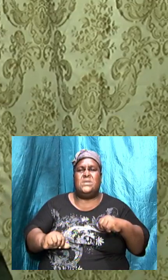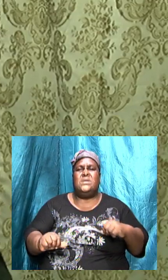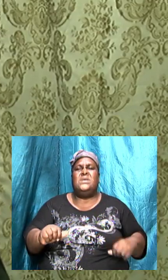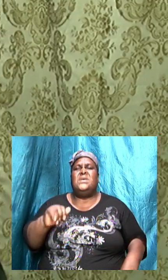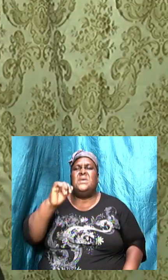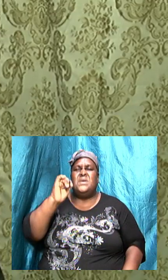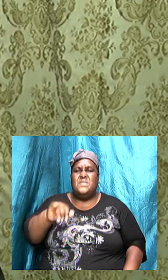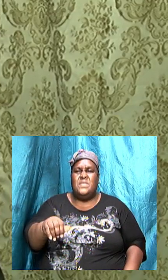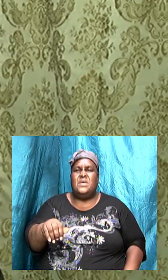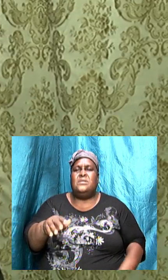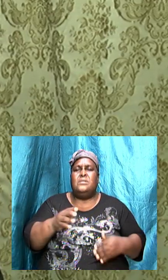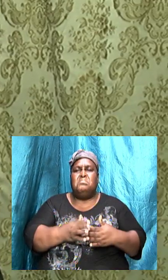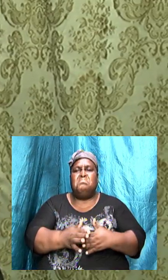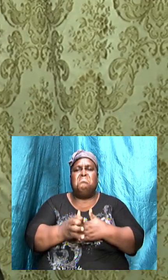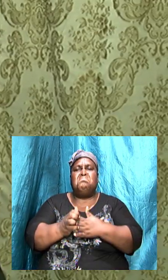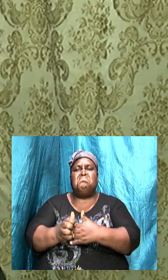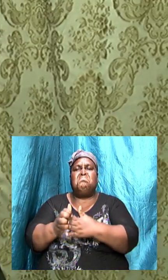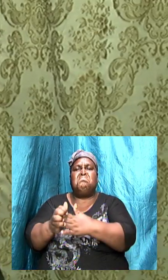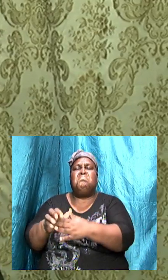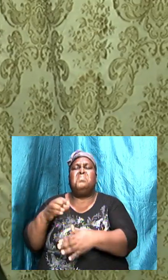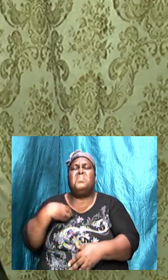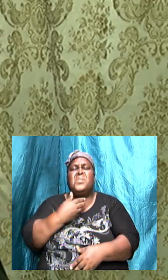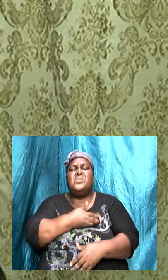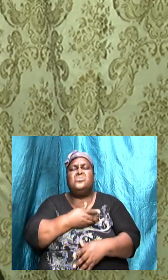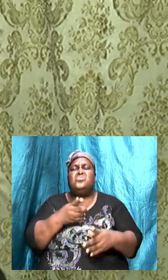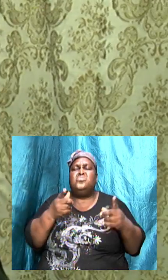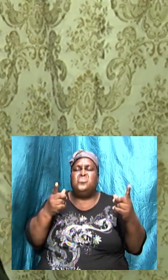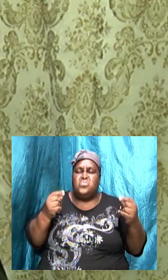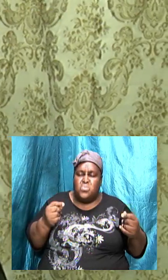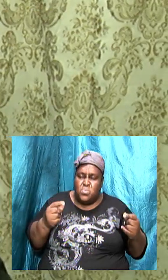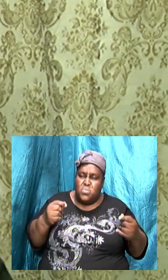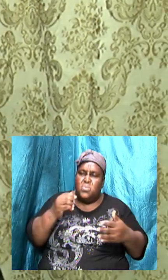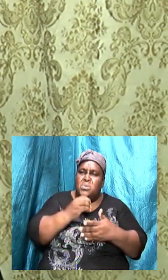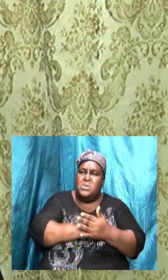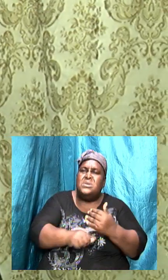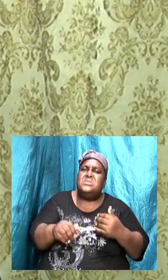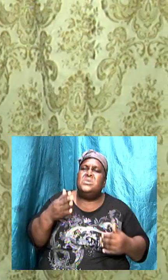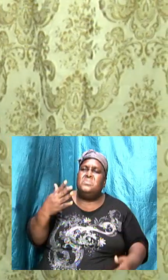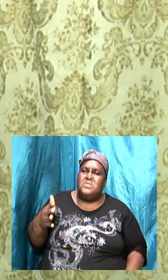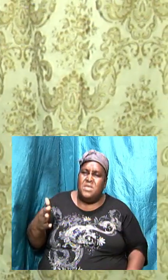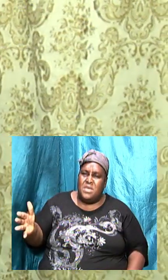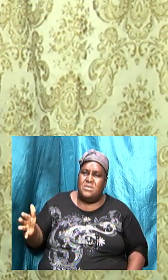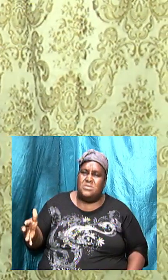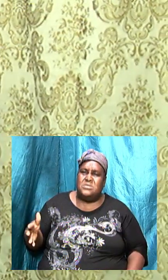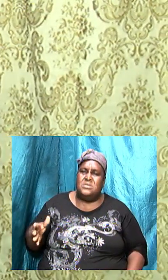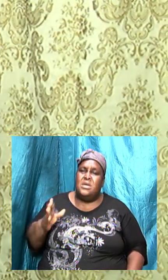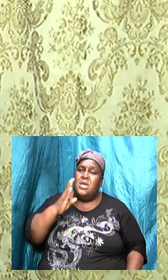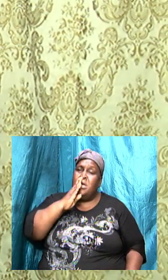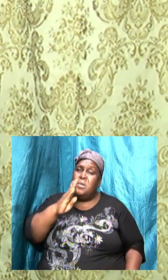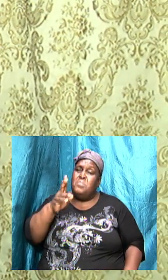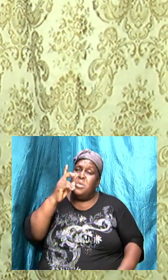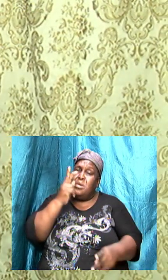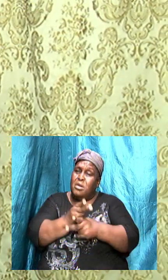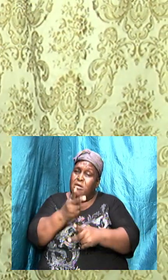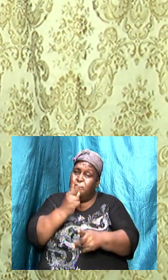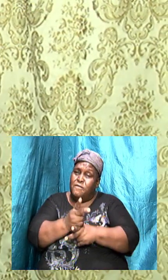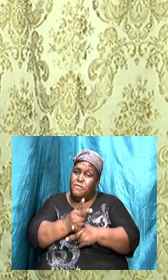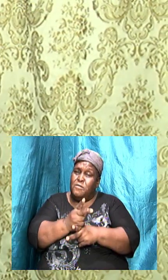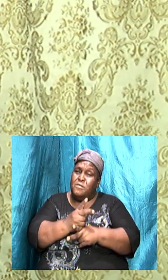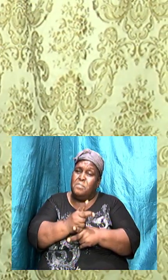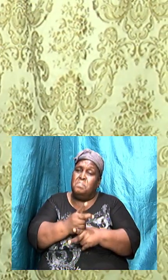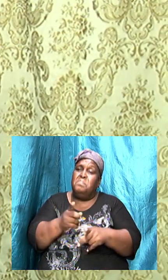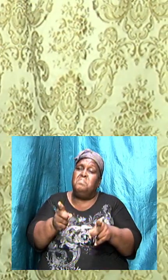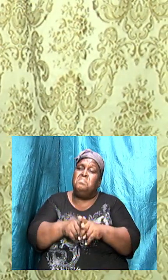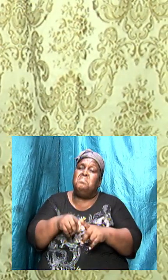that guides us to do certain things. Be careful, brothers and sisters, as